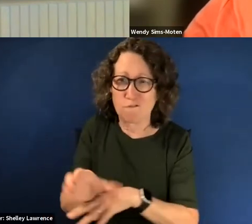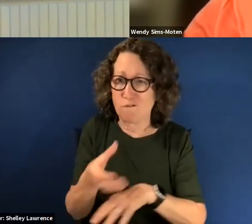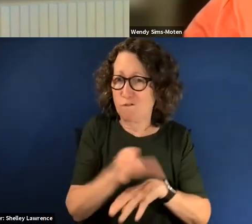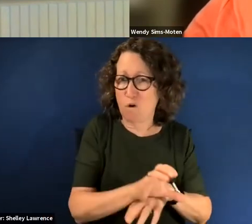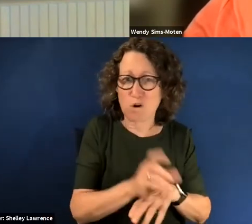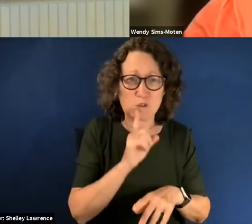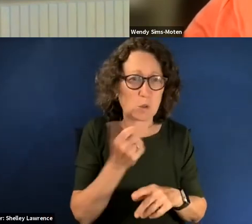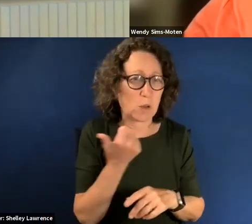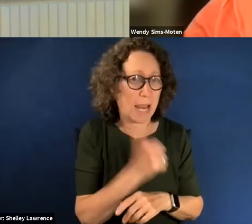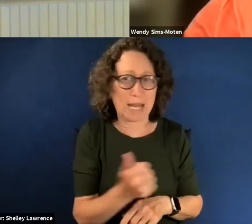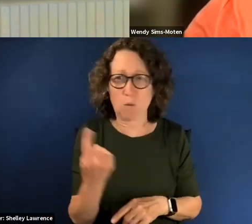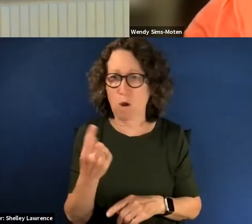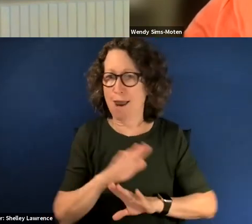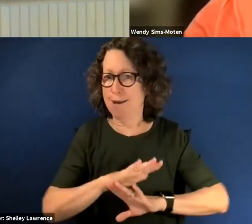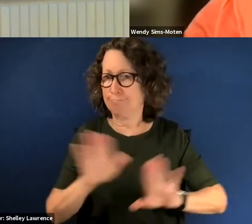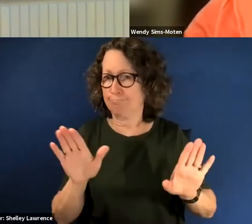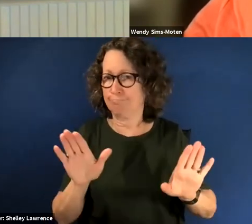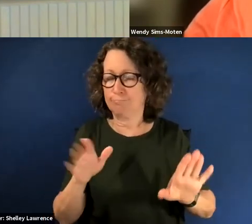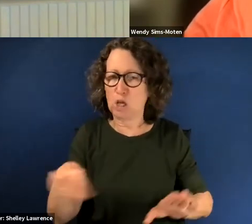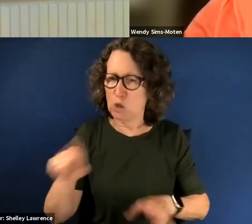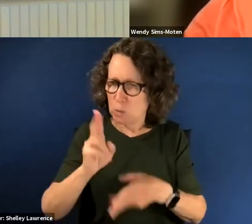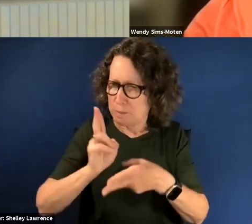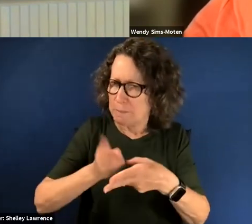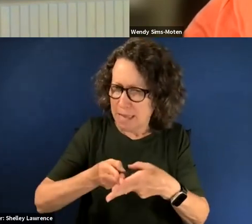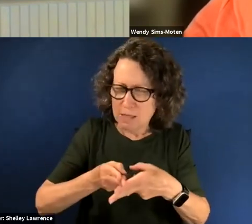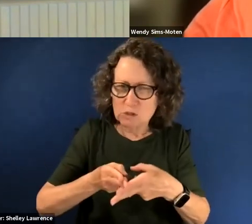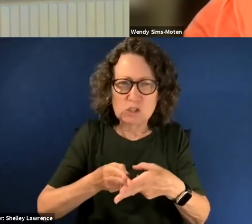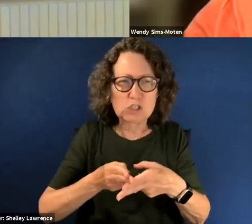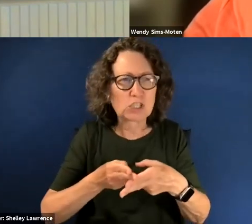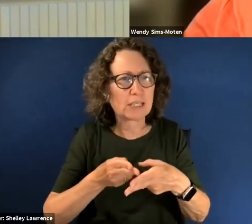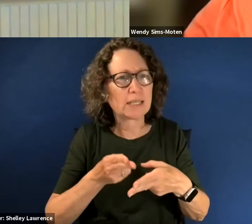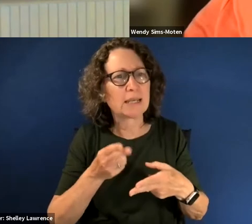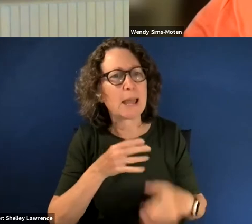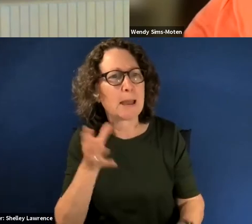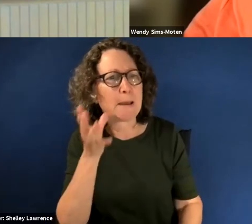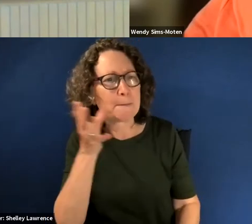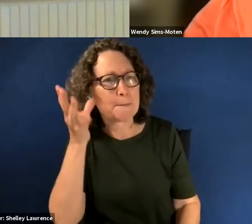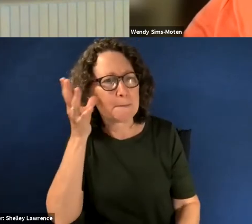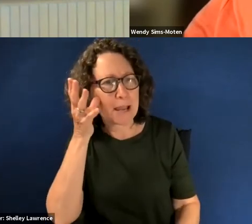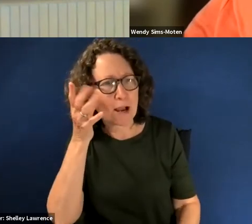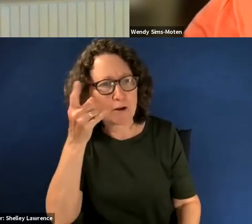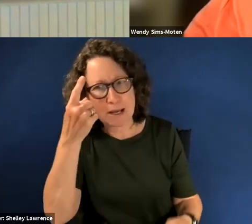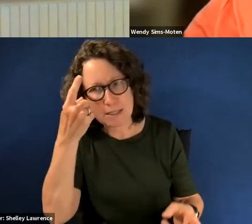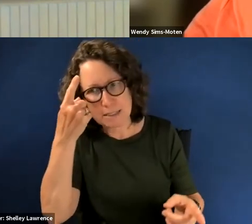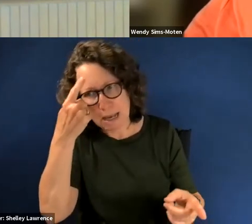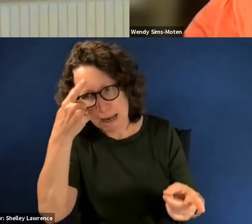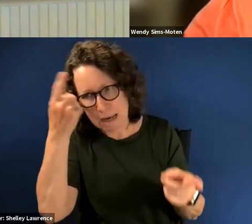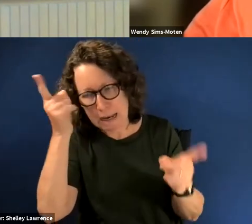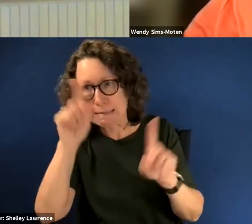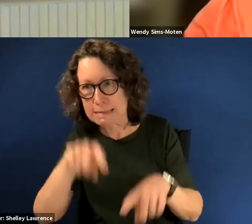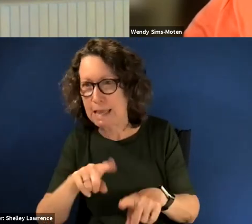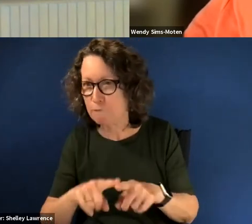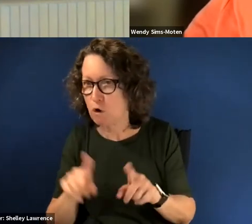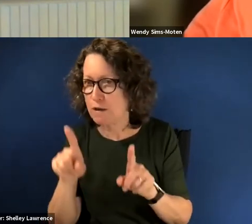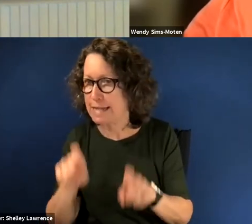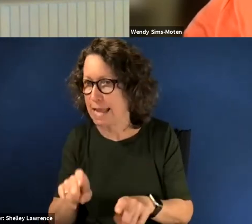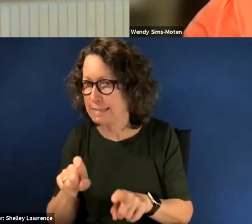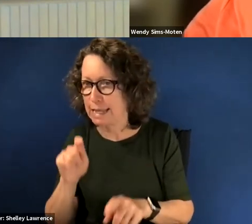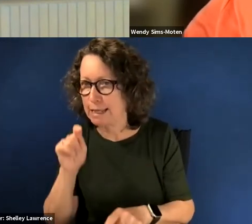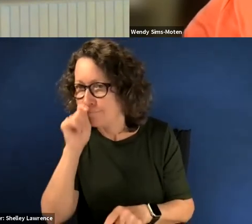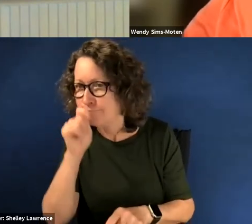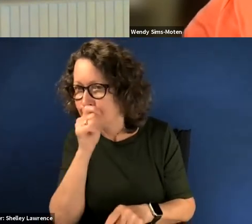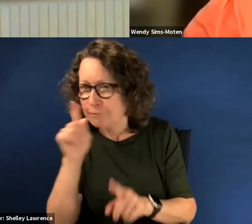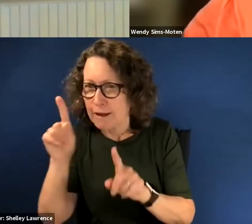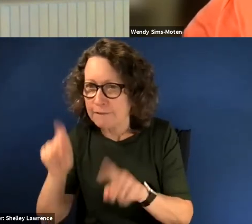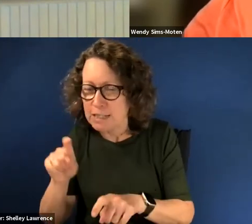onto anyone. You mentioned how the parent consent is needed for the testing of students, and